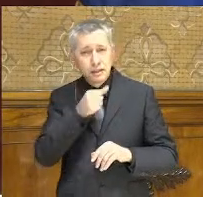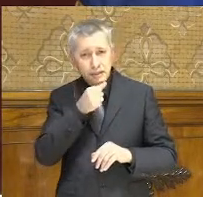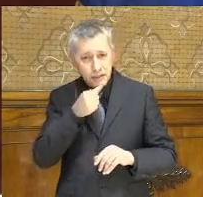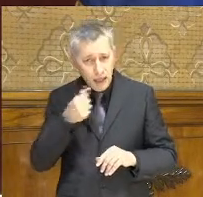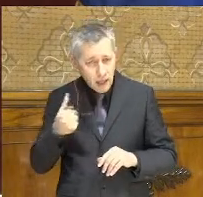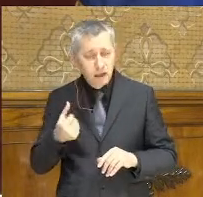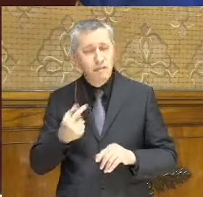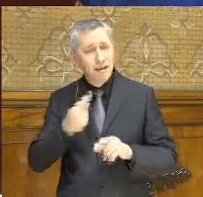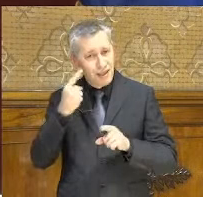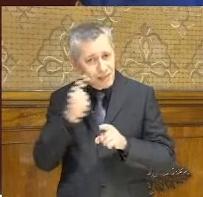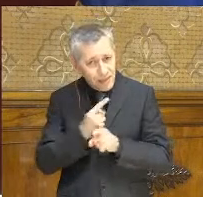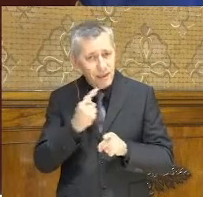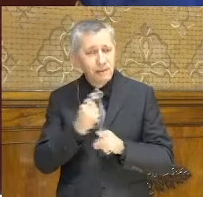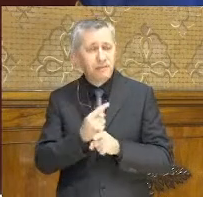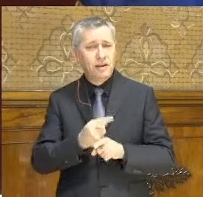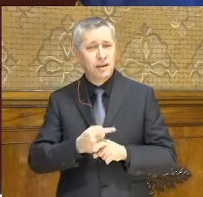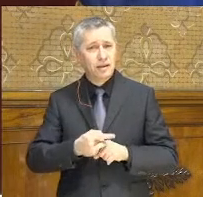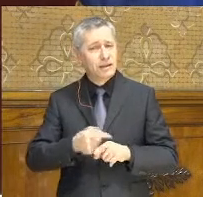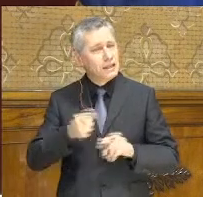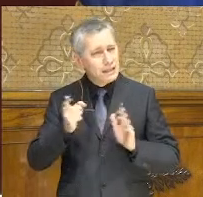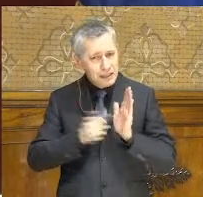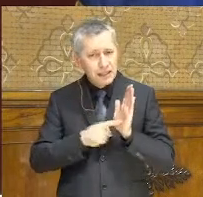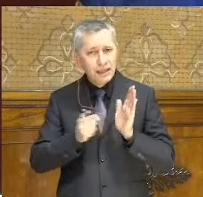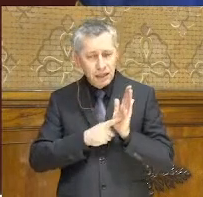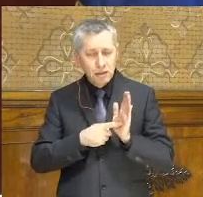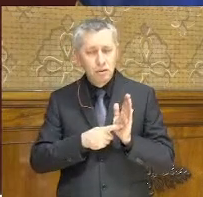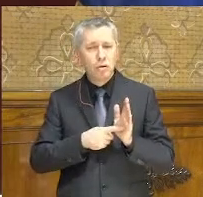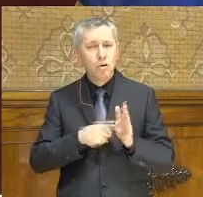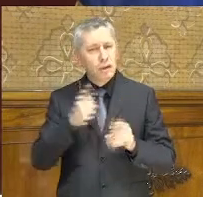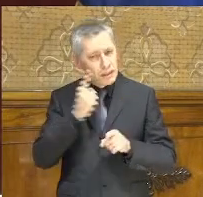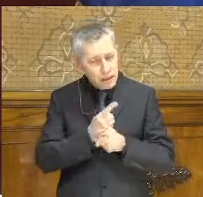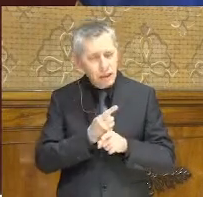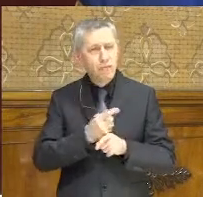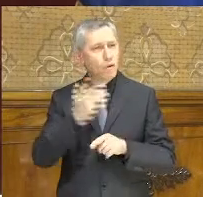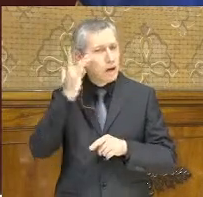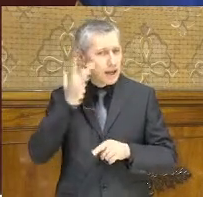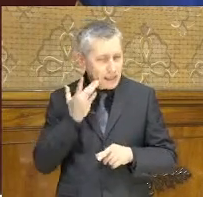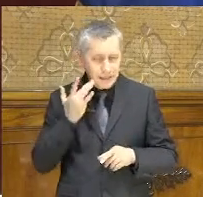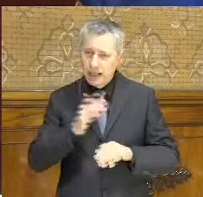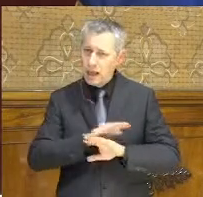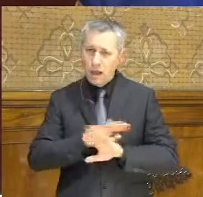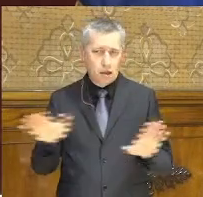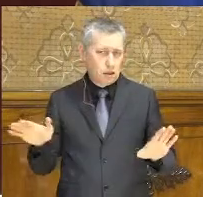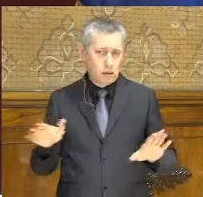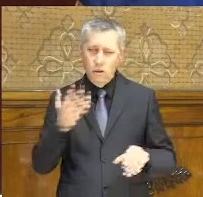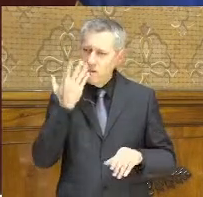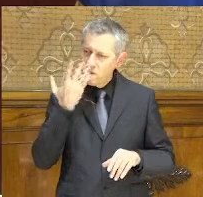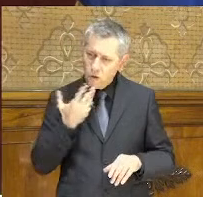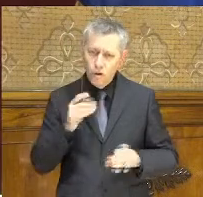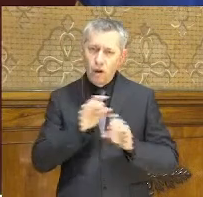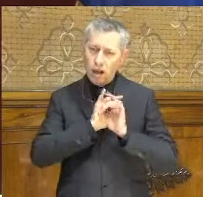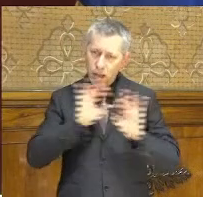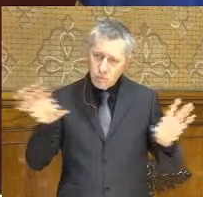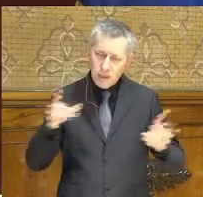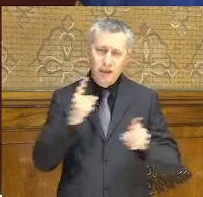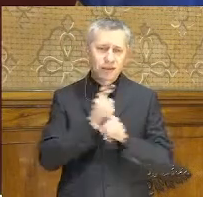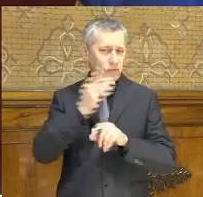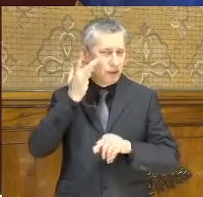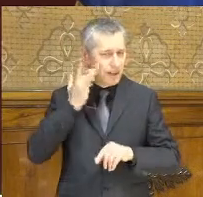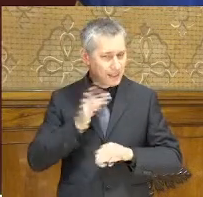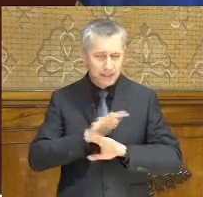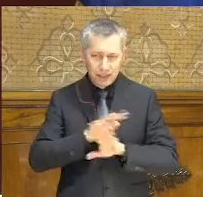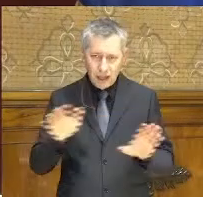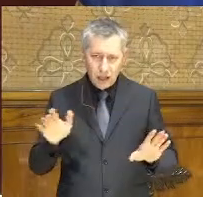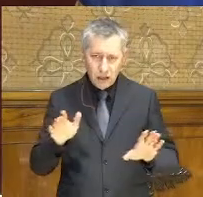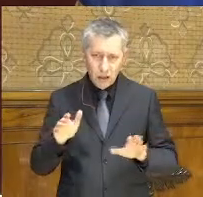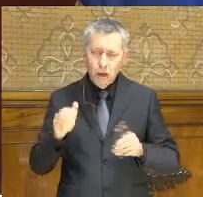take the risk to freedom. And a society must allow us the possibility of taking